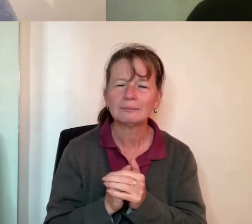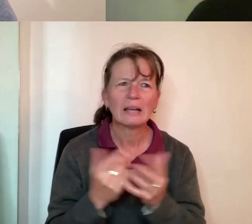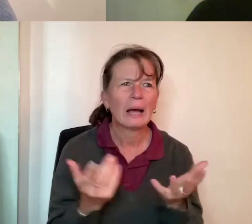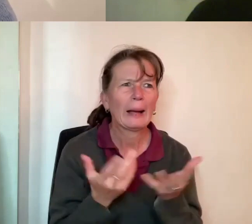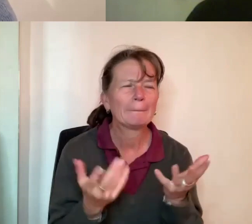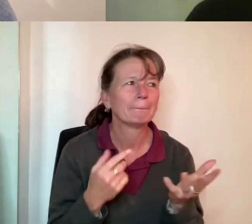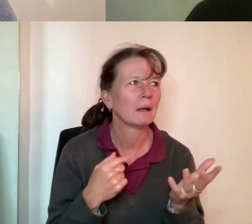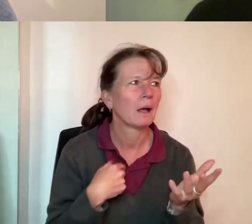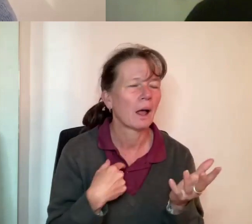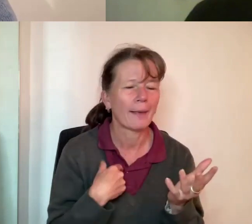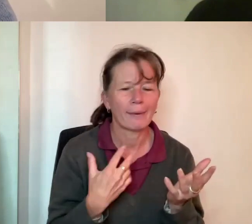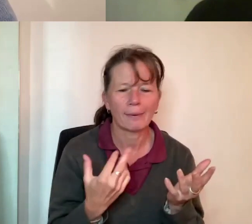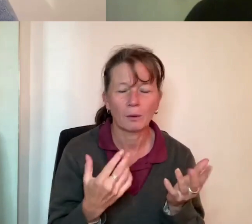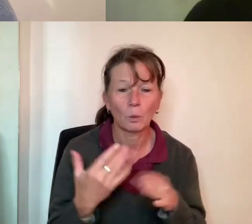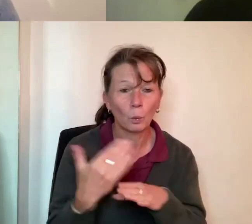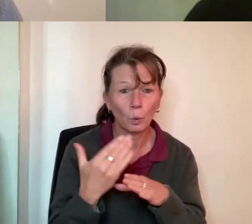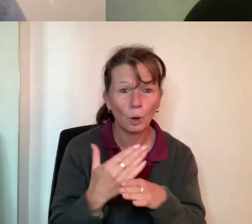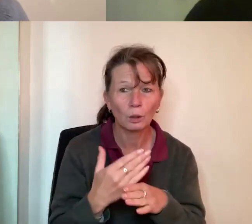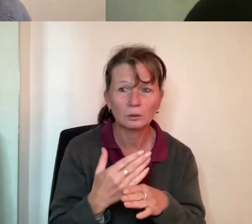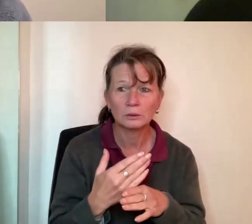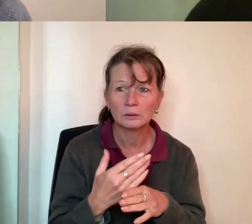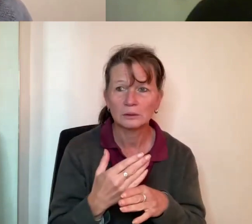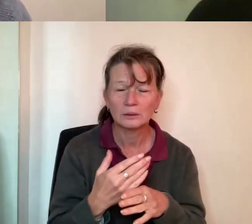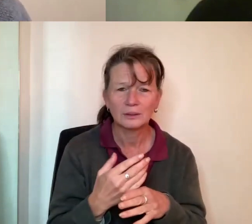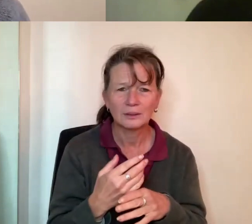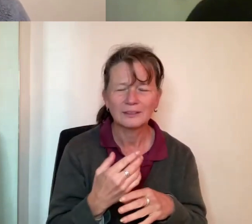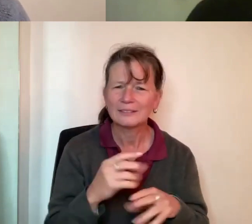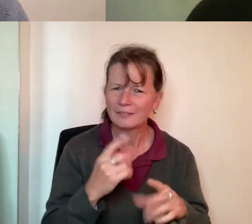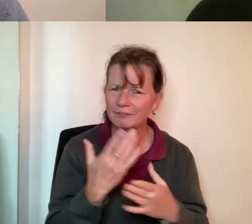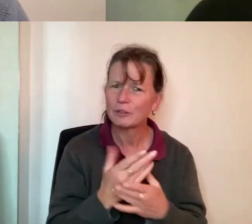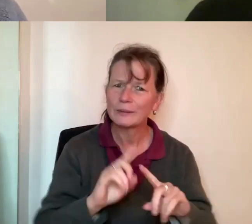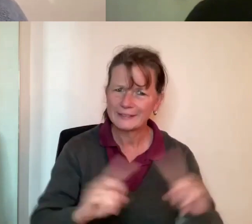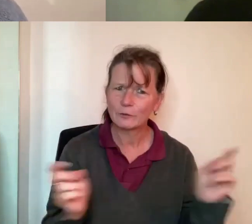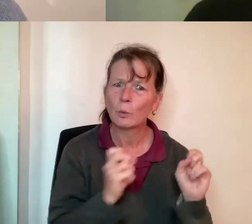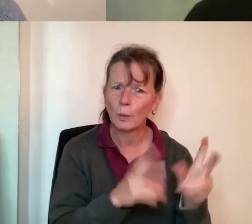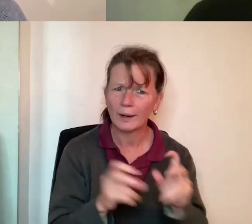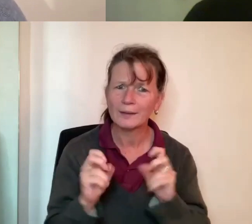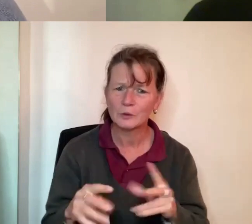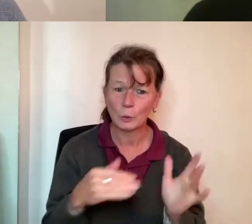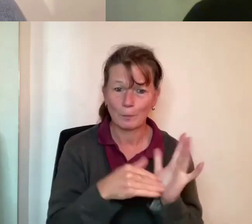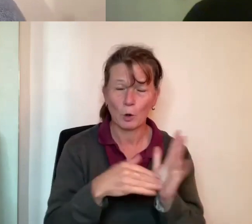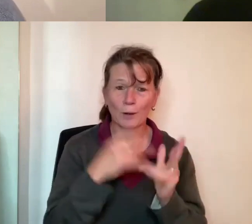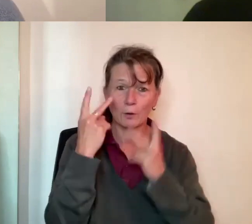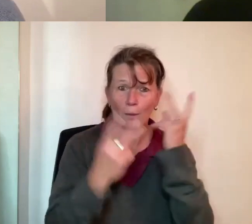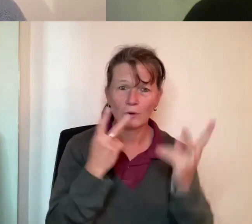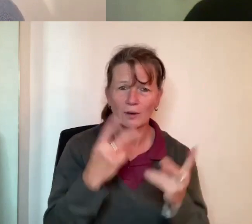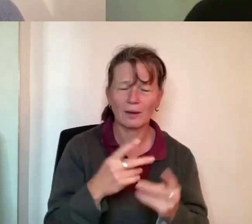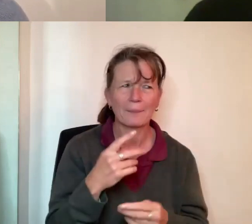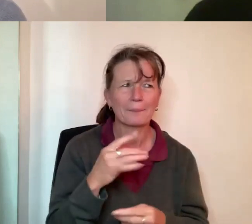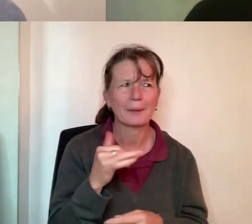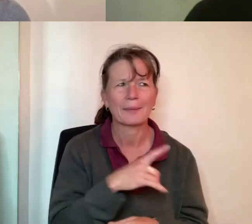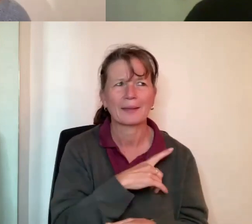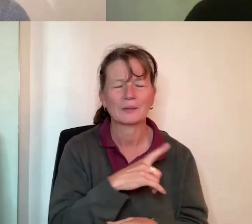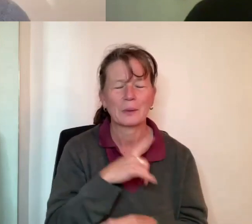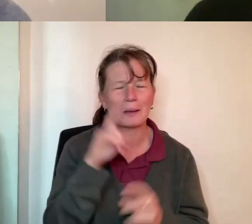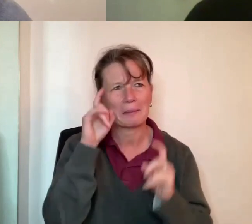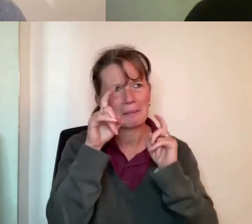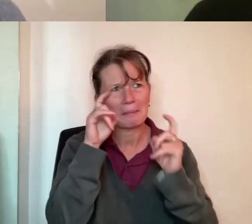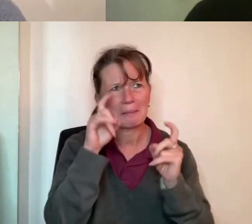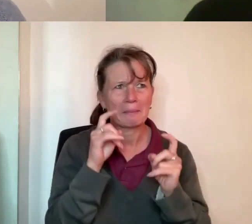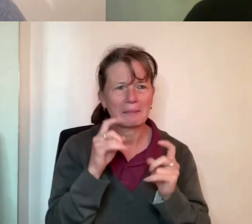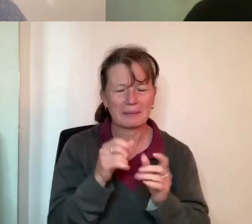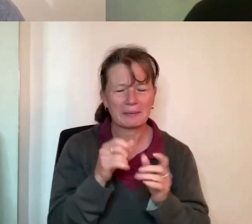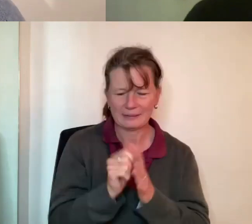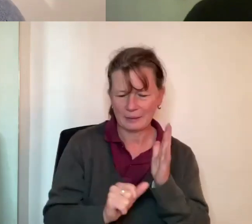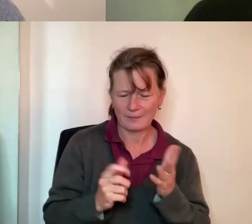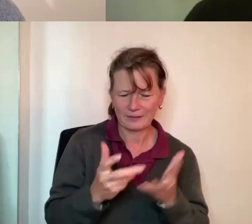I have worked in two very different ways with Mahogany Opera, which is, I think, why they've come to me to start off